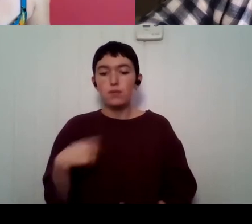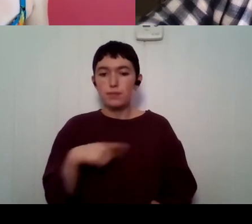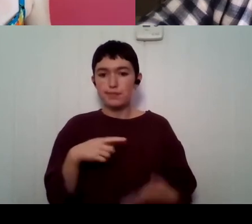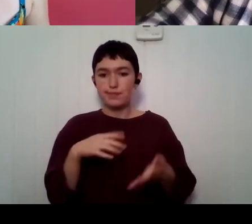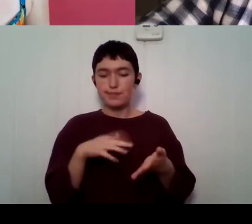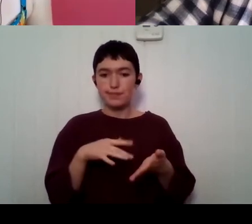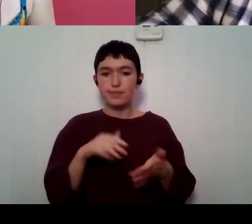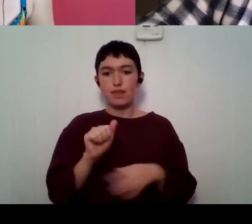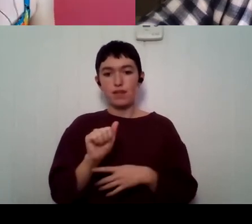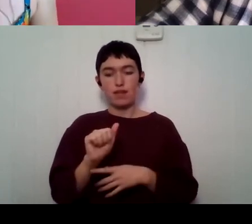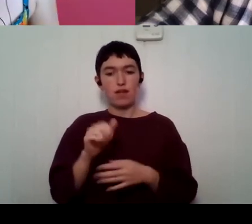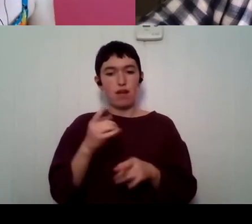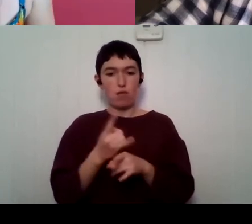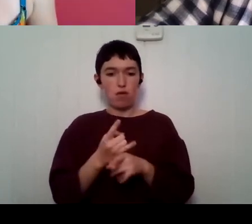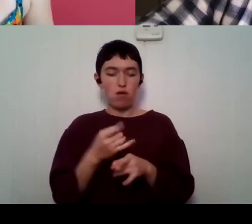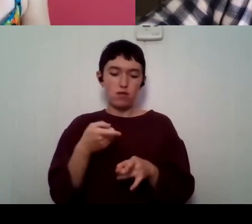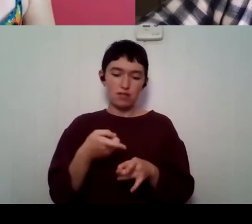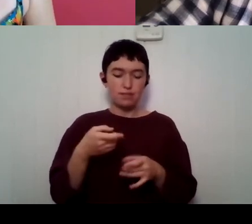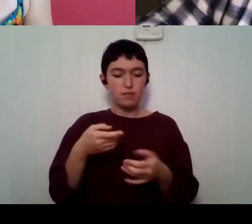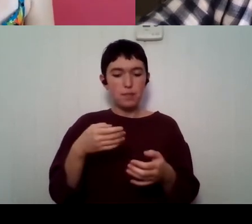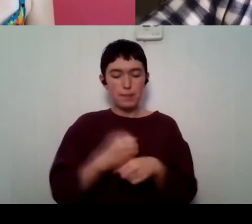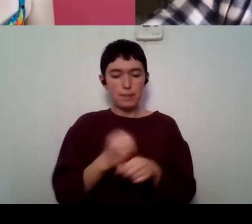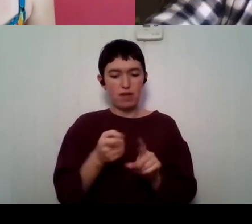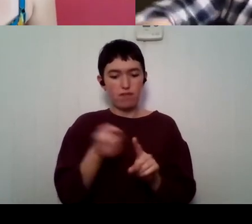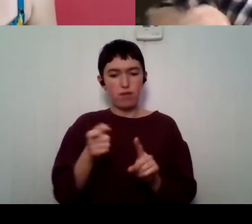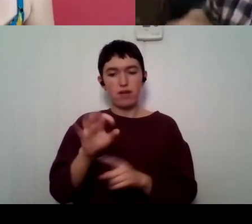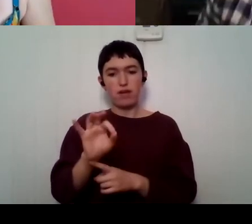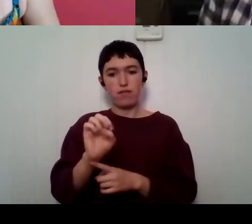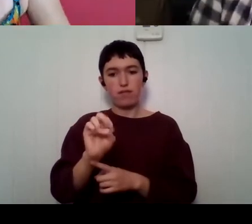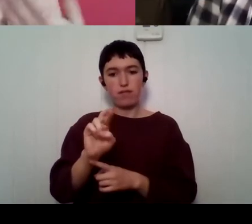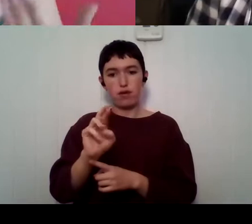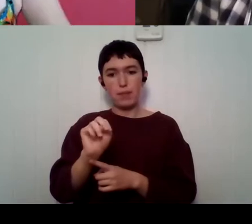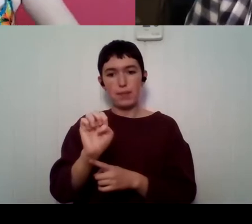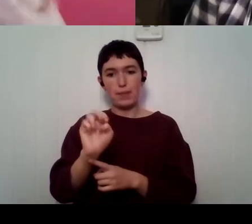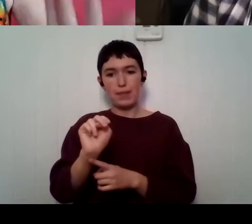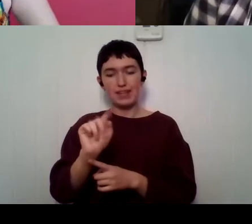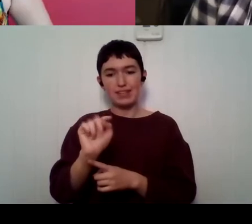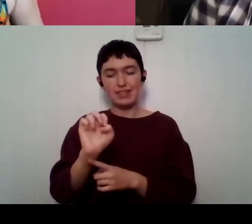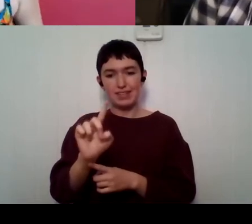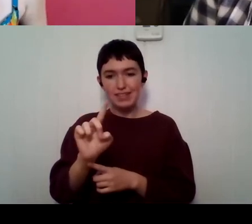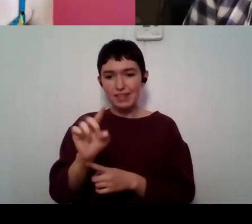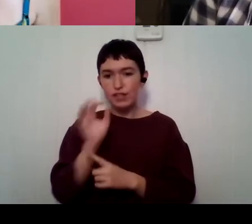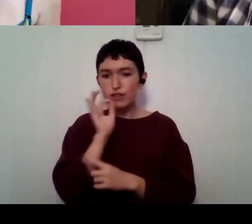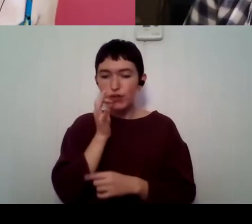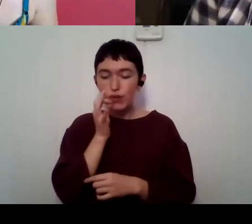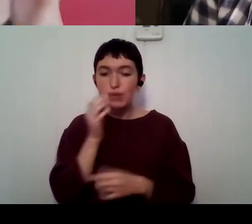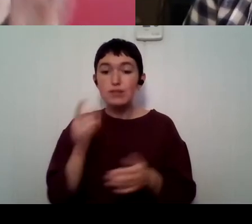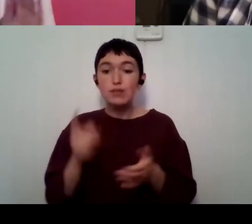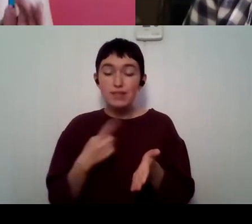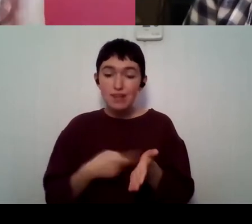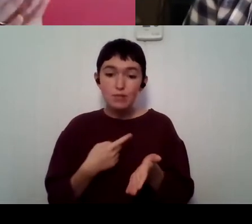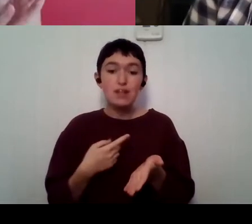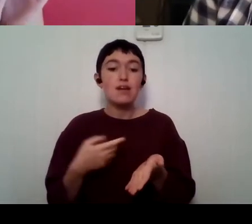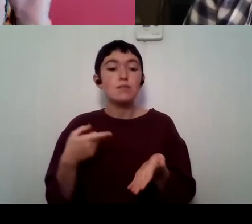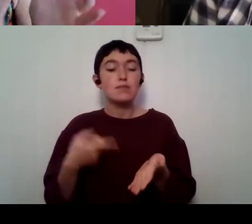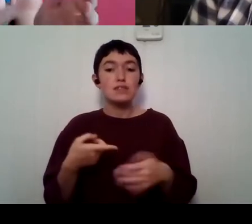has sometimes been indulged in by these primates because they lived in areas where humans were around. And she was trying to figure out if there was a